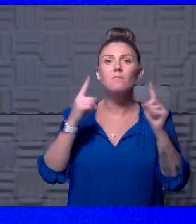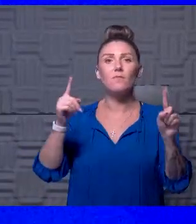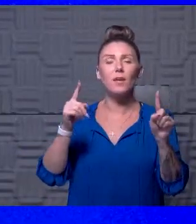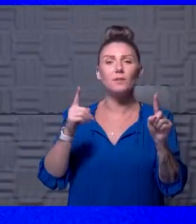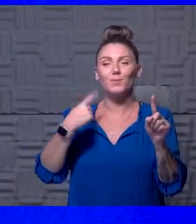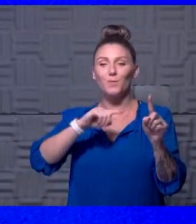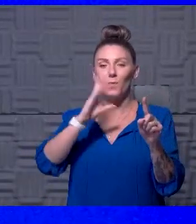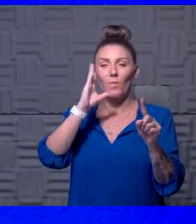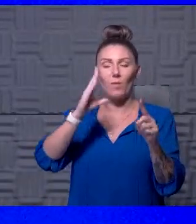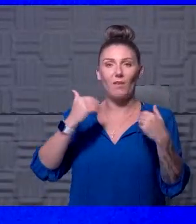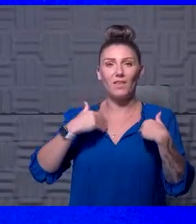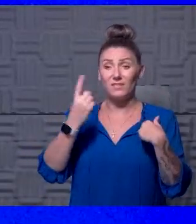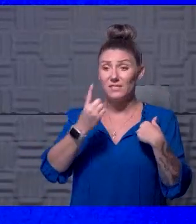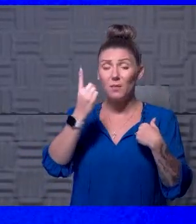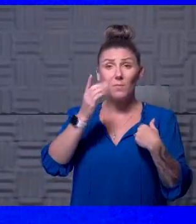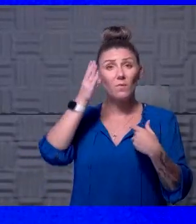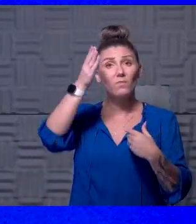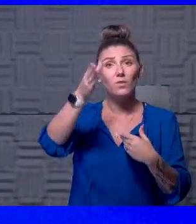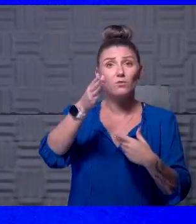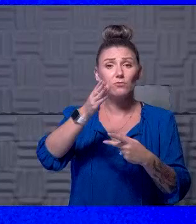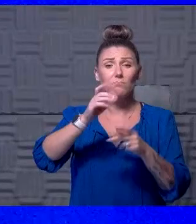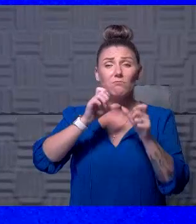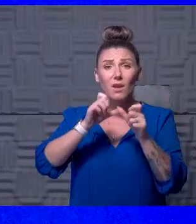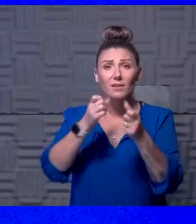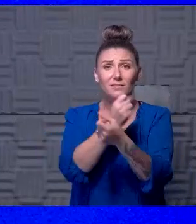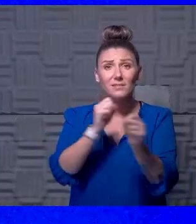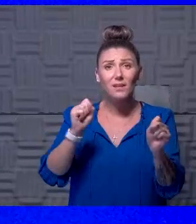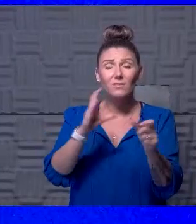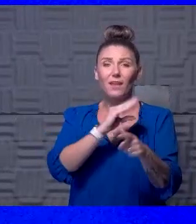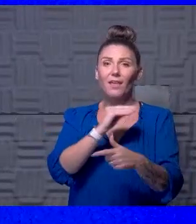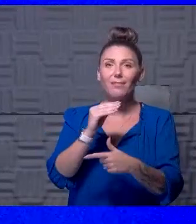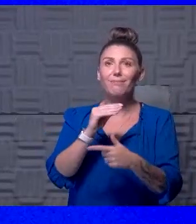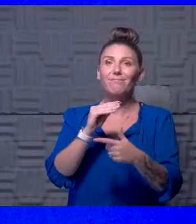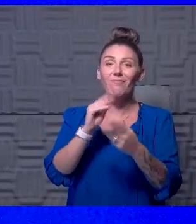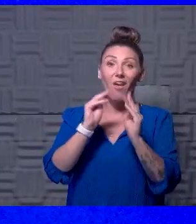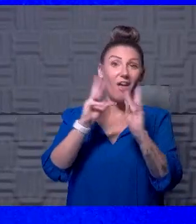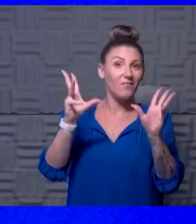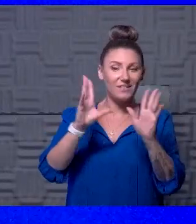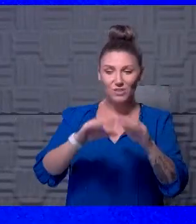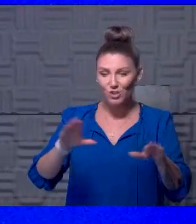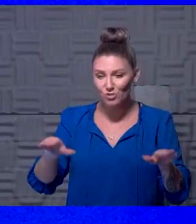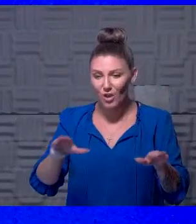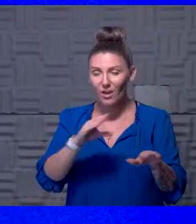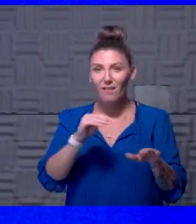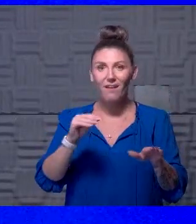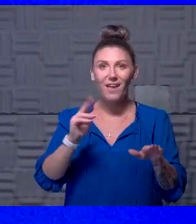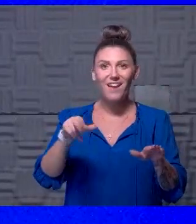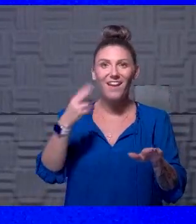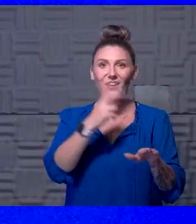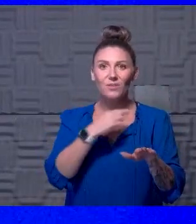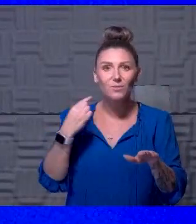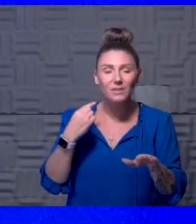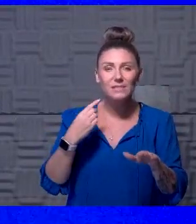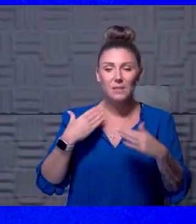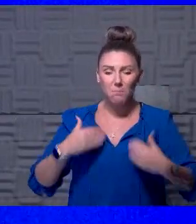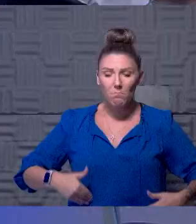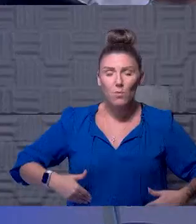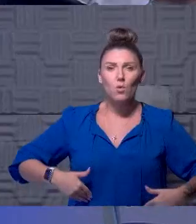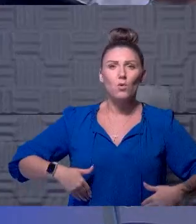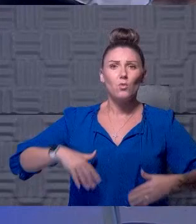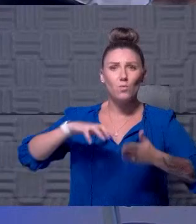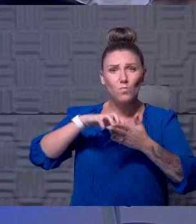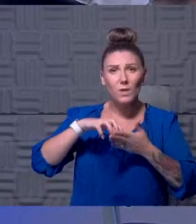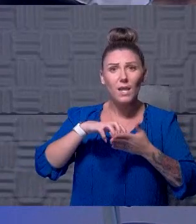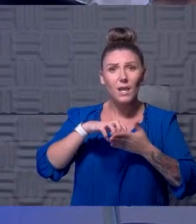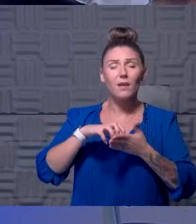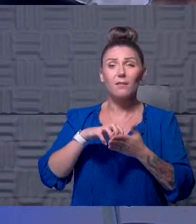have something in the near future and be able to keep people safe, and then eventually, obviously, children and other at-risk immunocompromised groups as well.